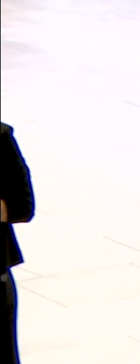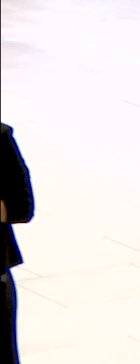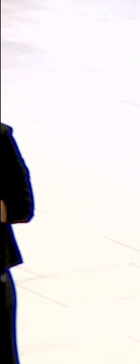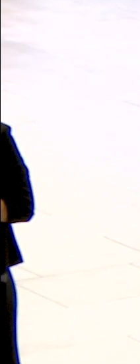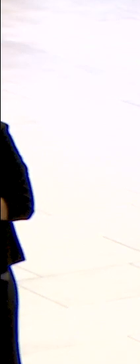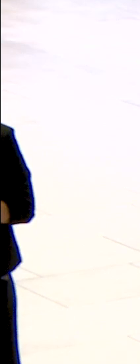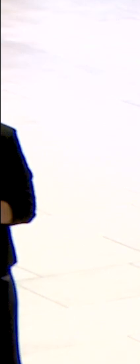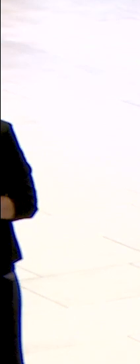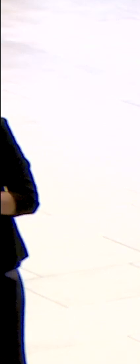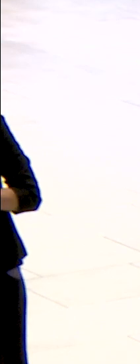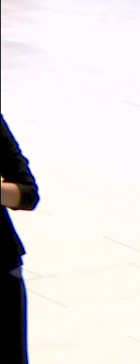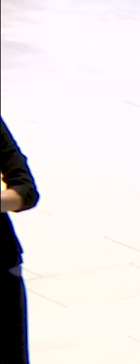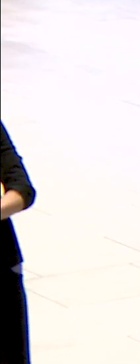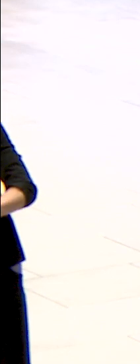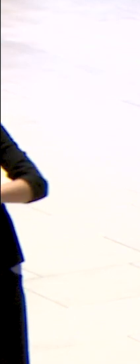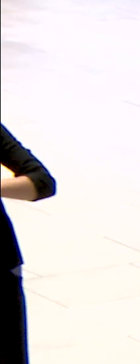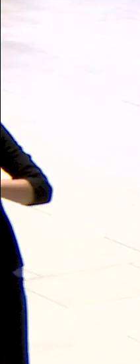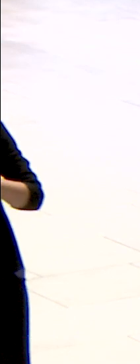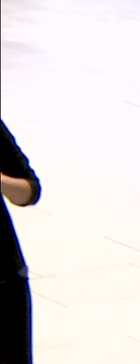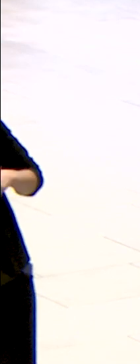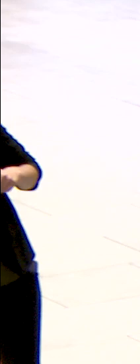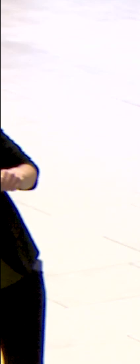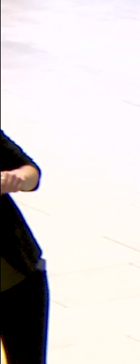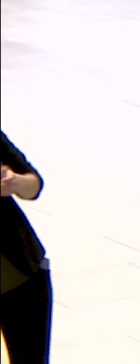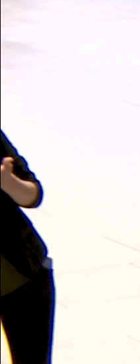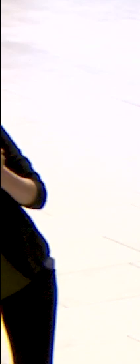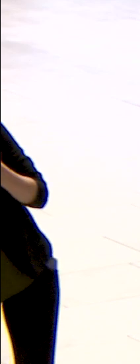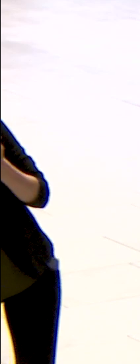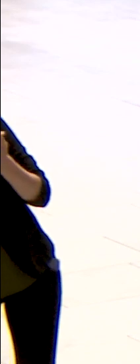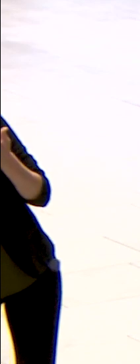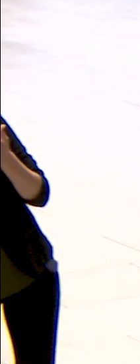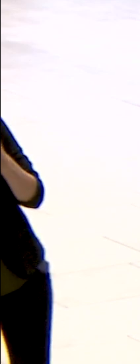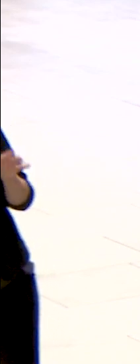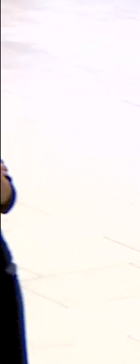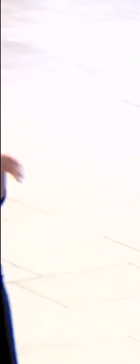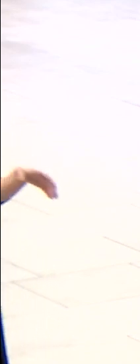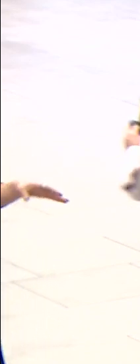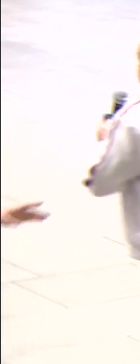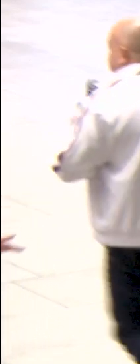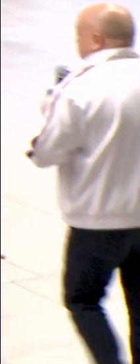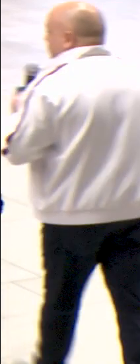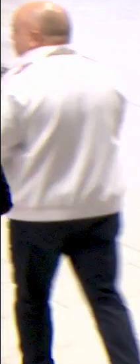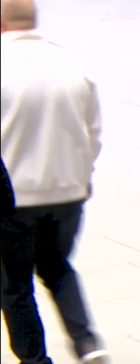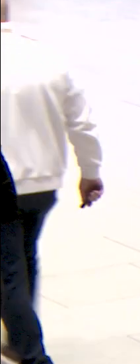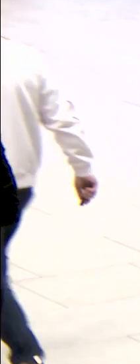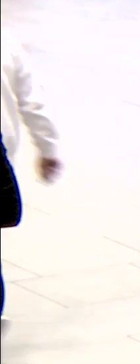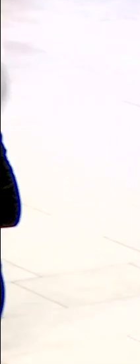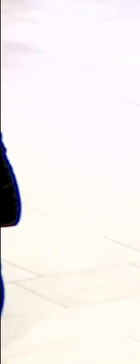It's loading. No, not loading. Give me 1 second. Is Chris here? Hey, Chris. So jump back out. Give me 1 second. I'm going to run this.